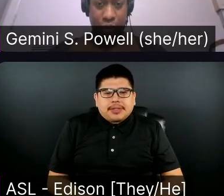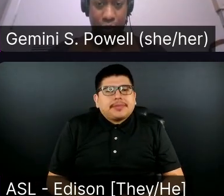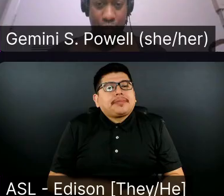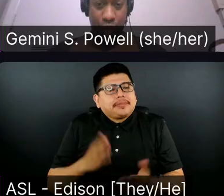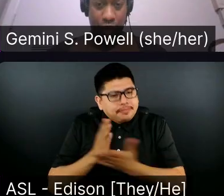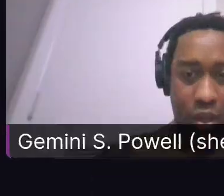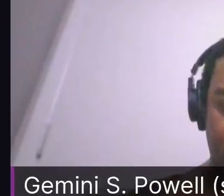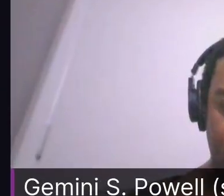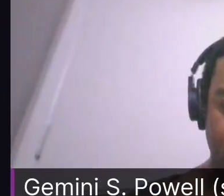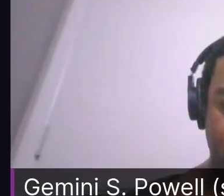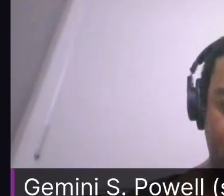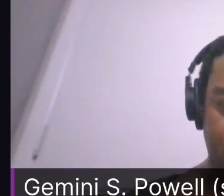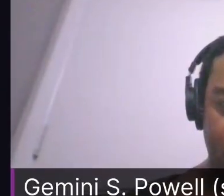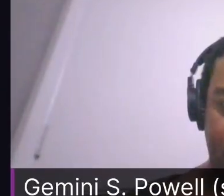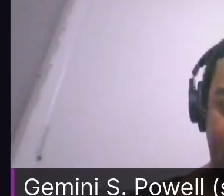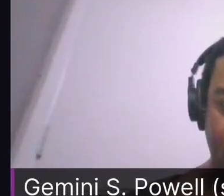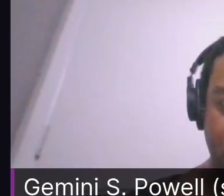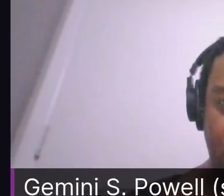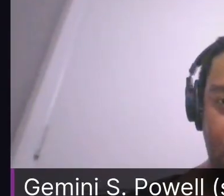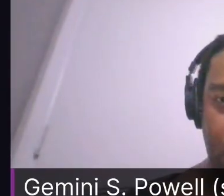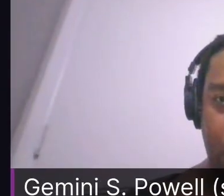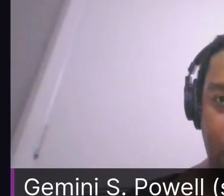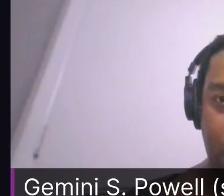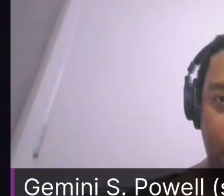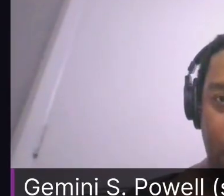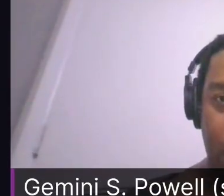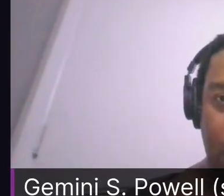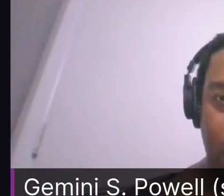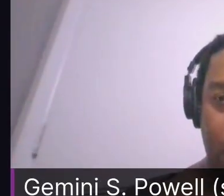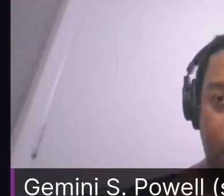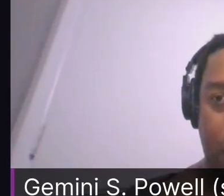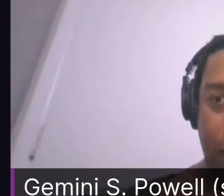Back to the scene of the action